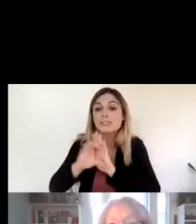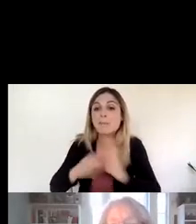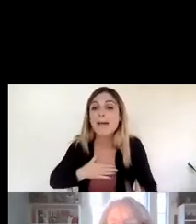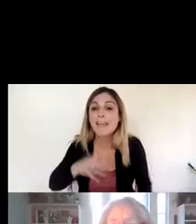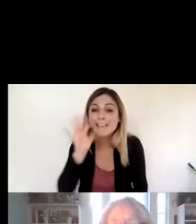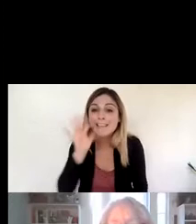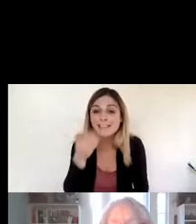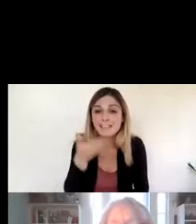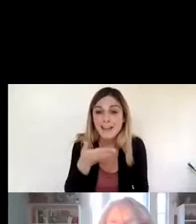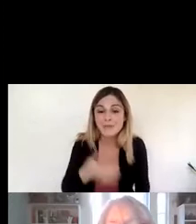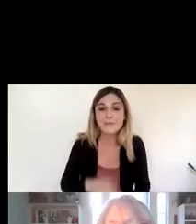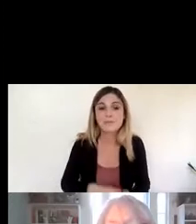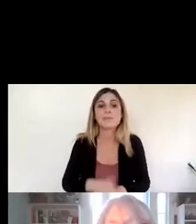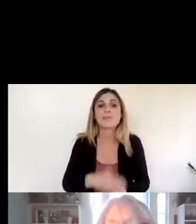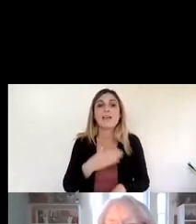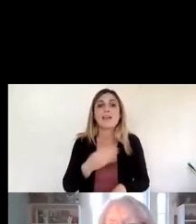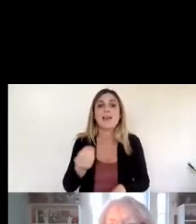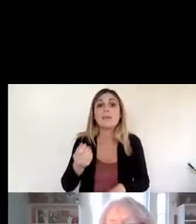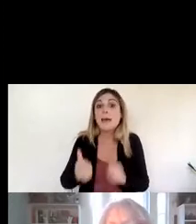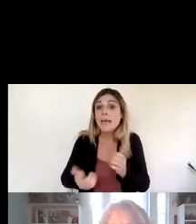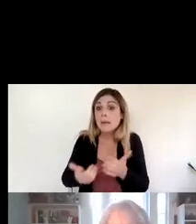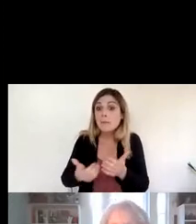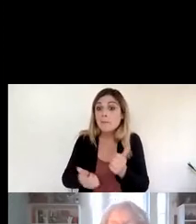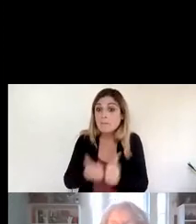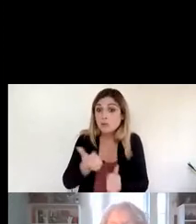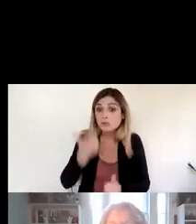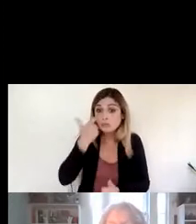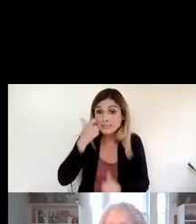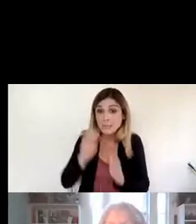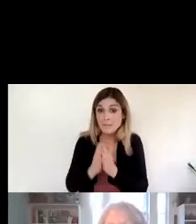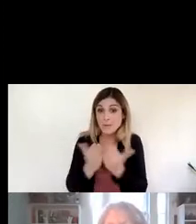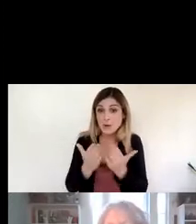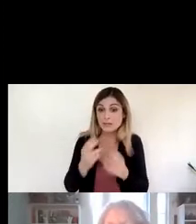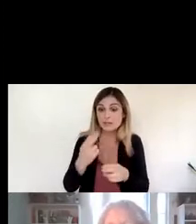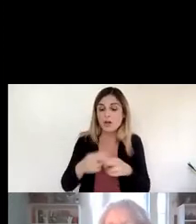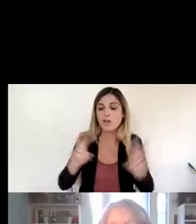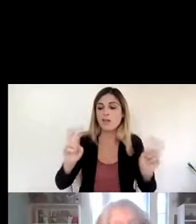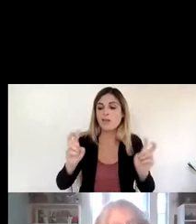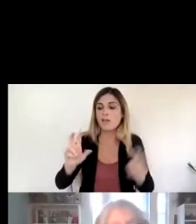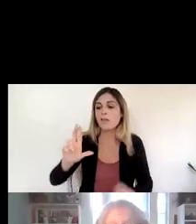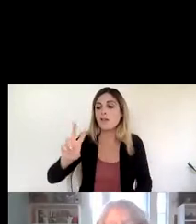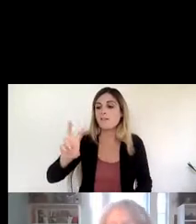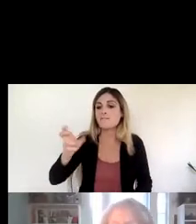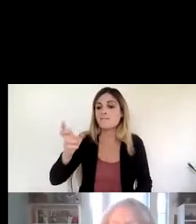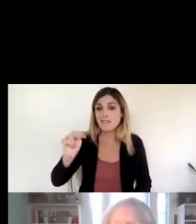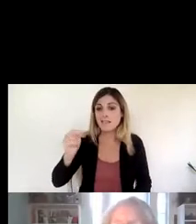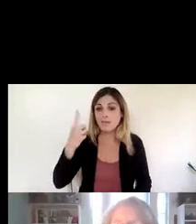newest book, as Dr. Barnett mentioned, is Vegan for Life. It's a 10-year update of a book that was written a decade